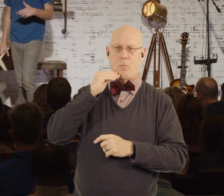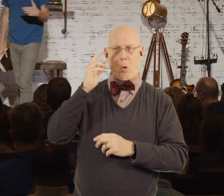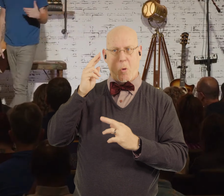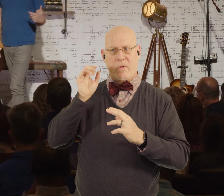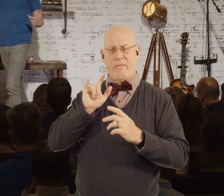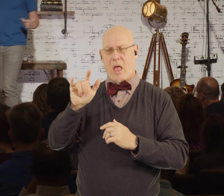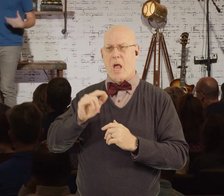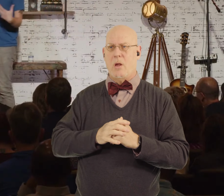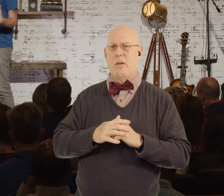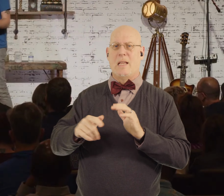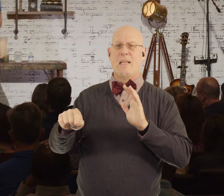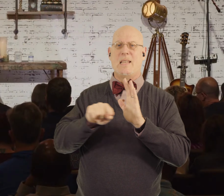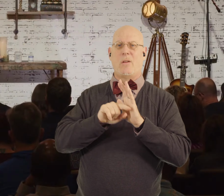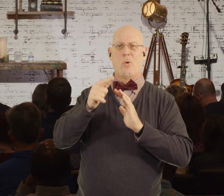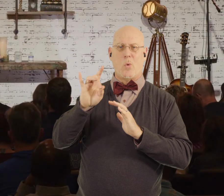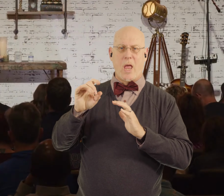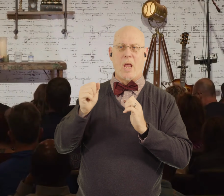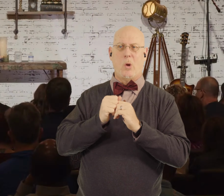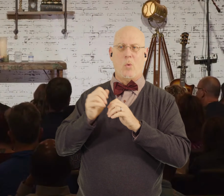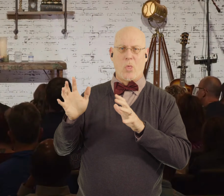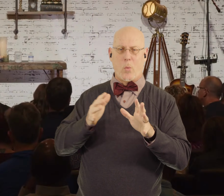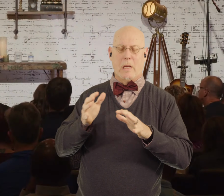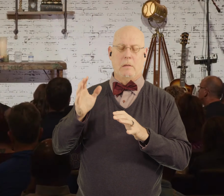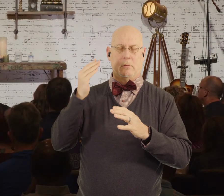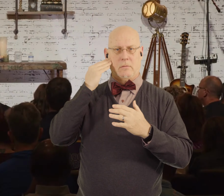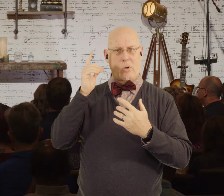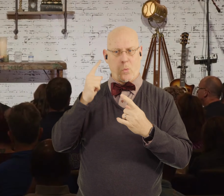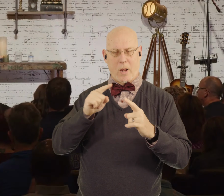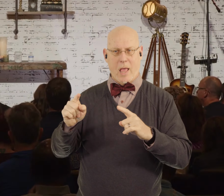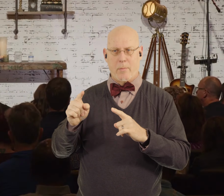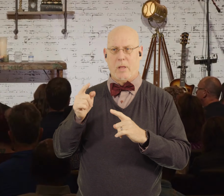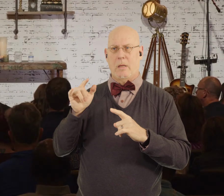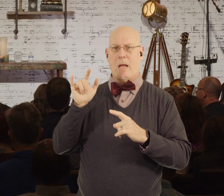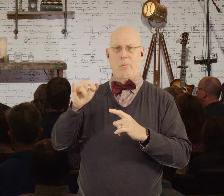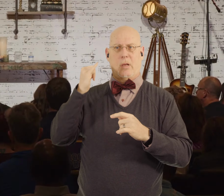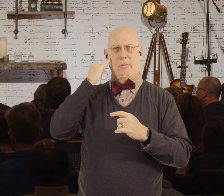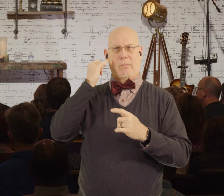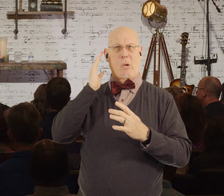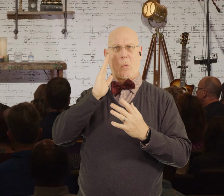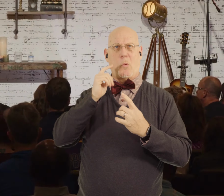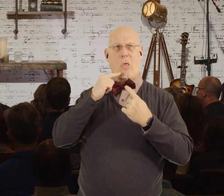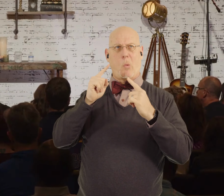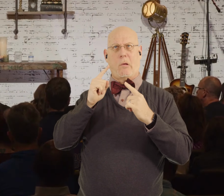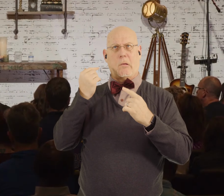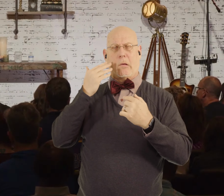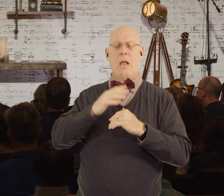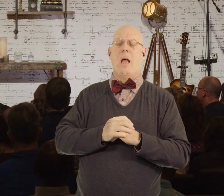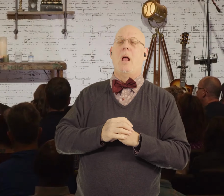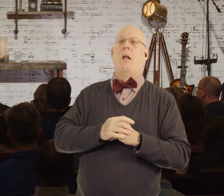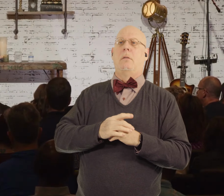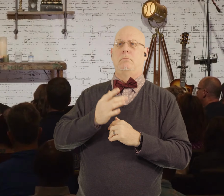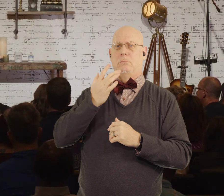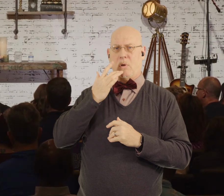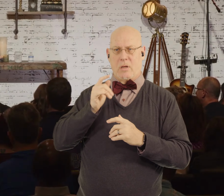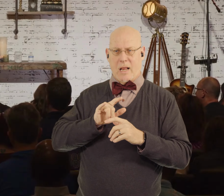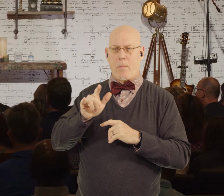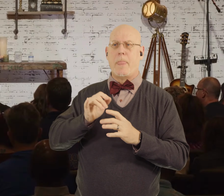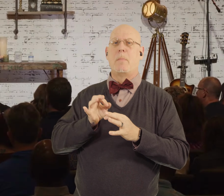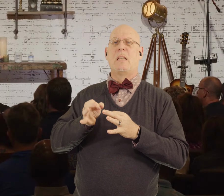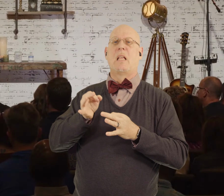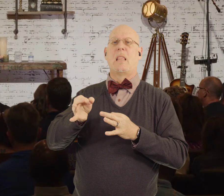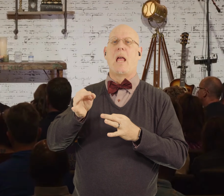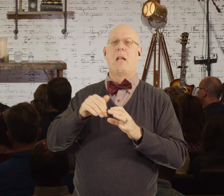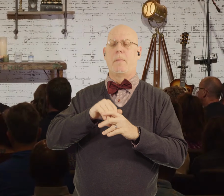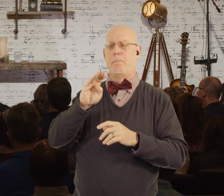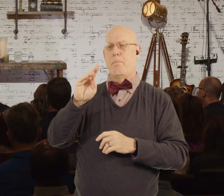Friday came around. We were supposed to fly out, and we were hoping we'd fly out. It was negative 28 with the wind chill, and so you never know what's going to happen there. The airplanes even work. And